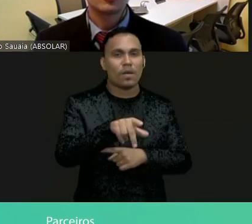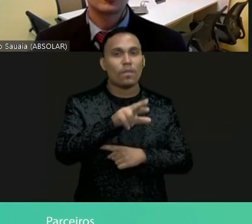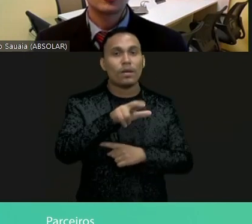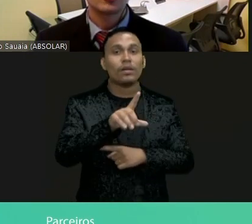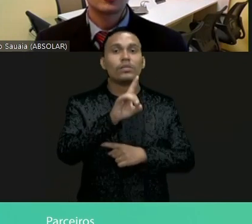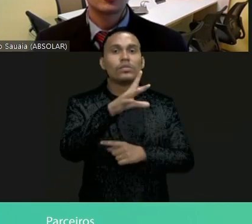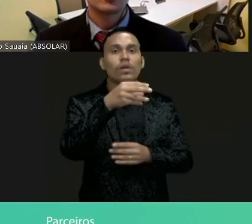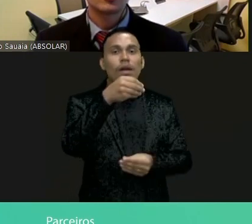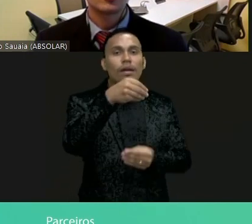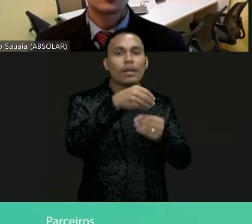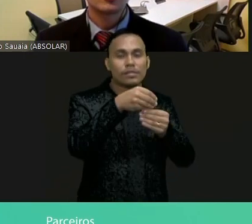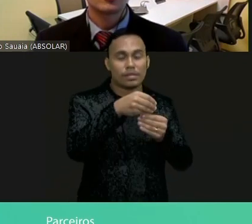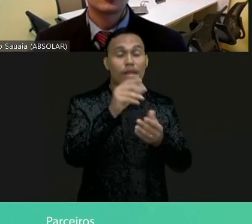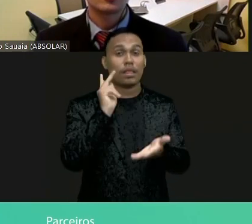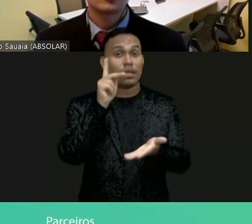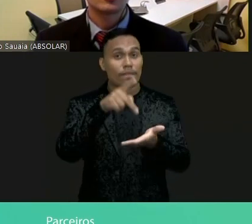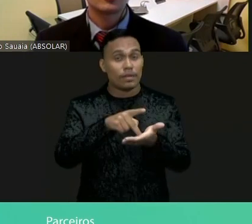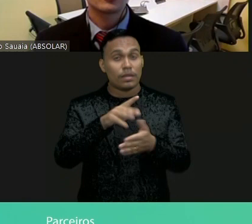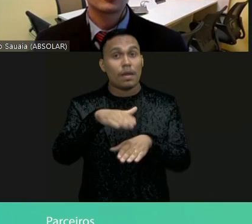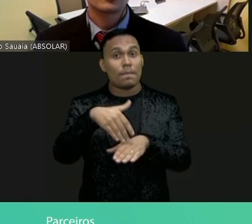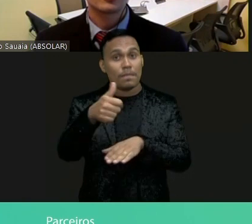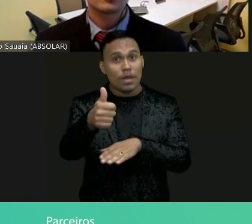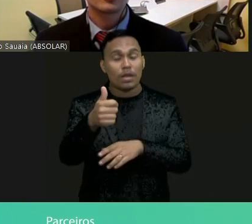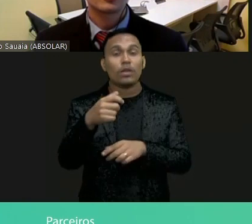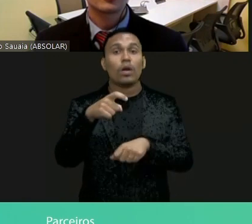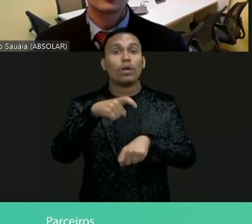you. Just to add something, actually,